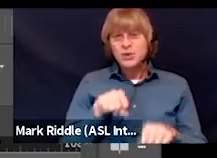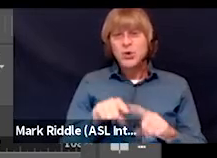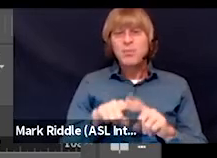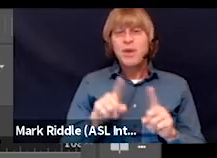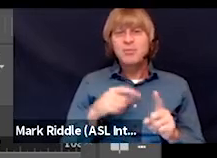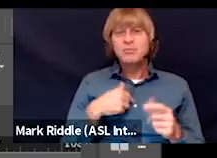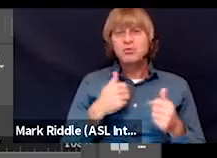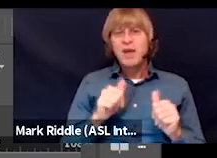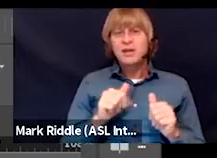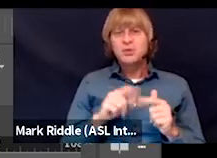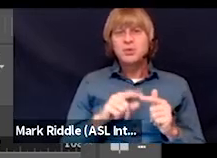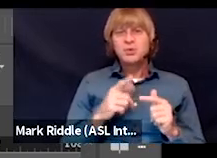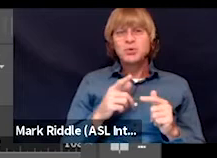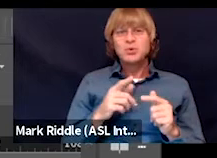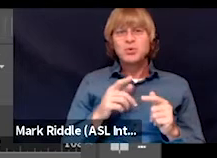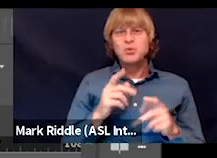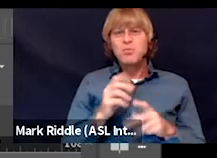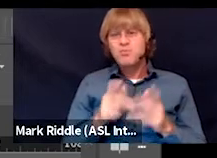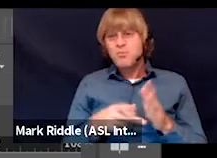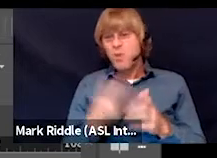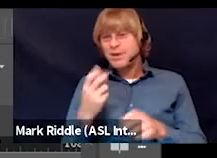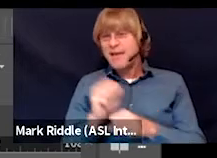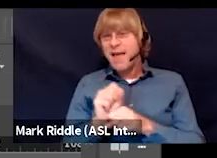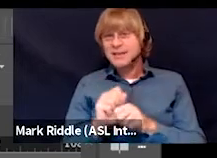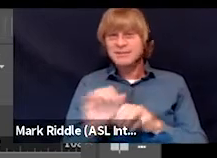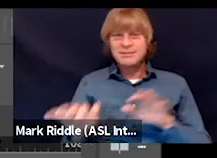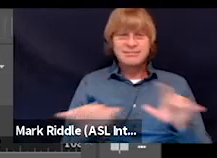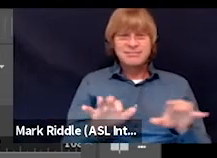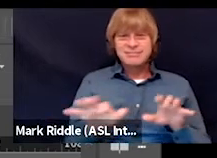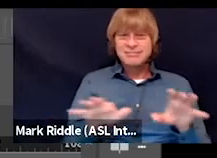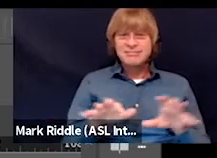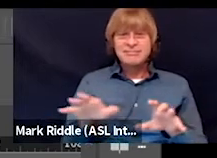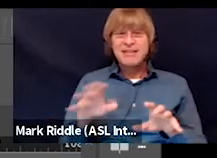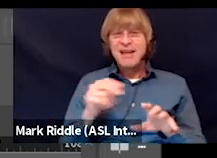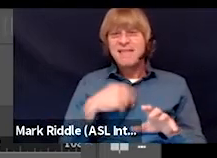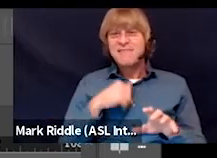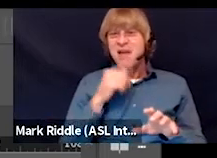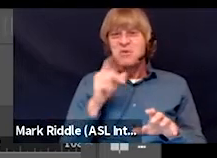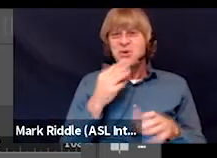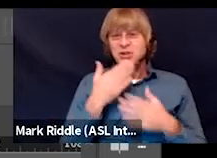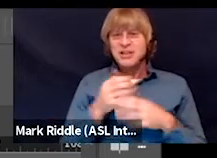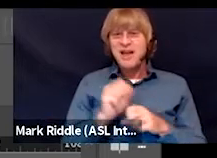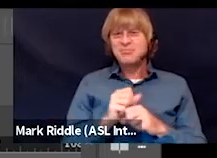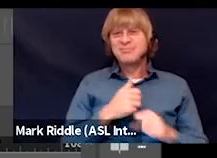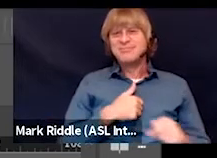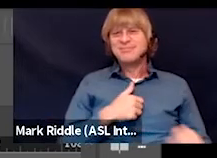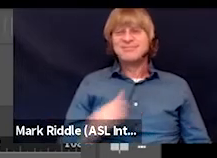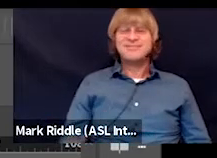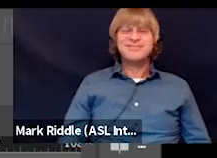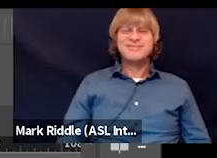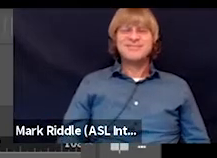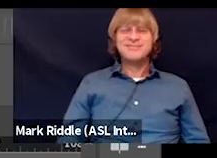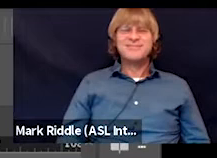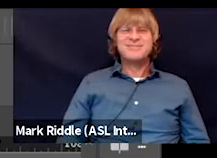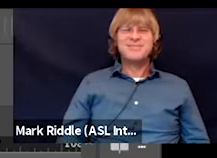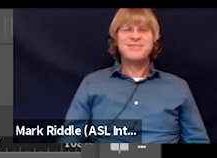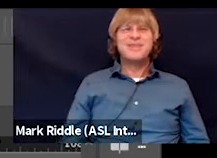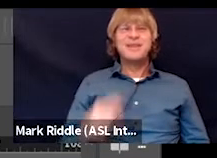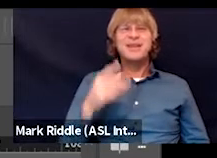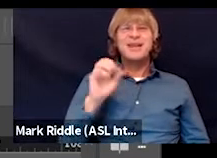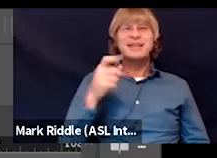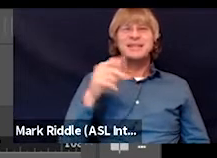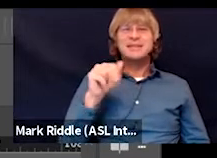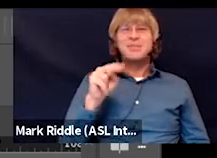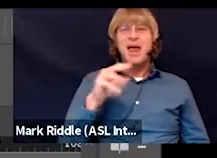I'm trying to multitask and not doing a perfect job of it. Spanning